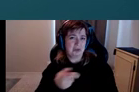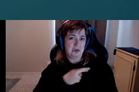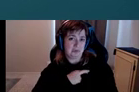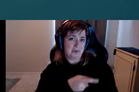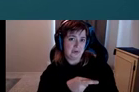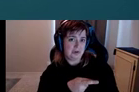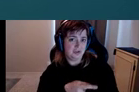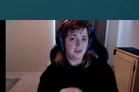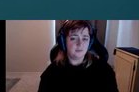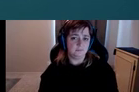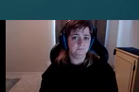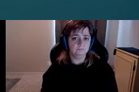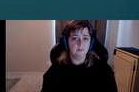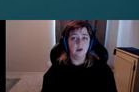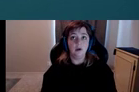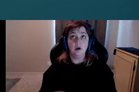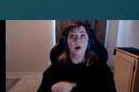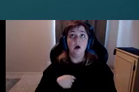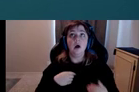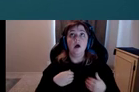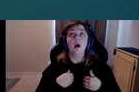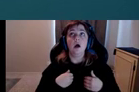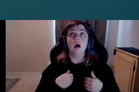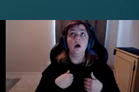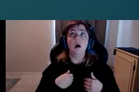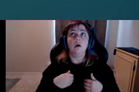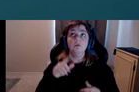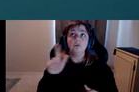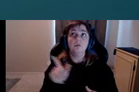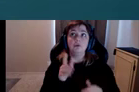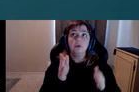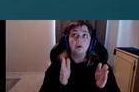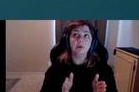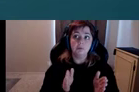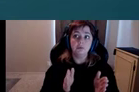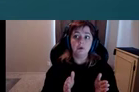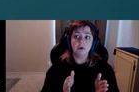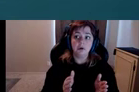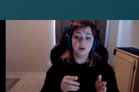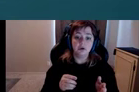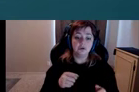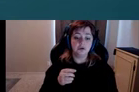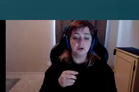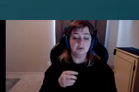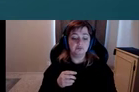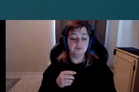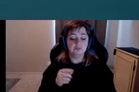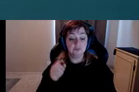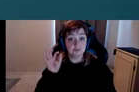known. I had one librarian who shared the Secret Sky with her middle school students. And